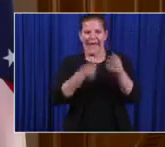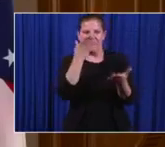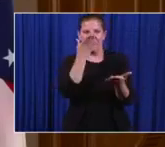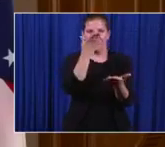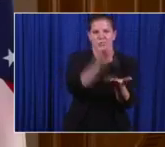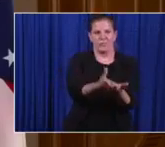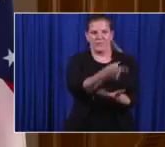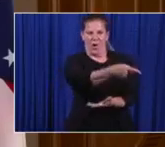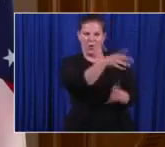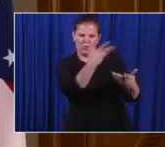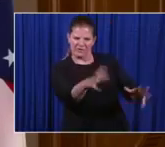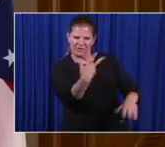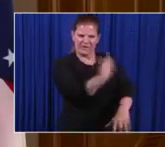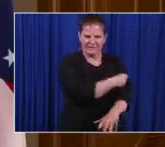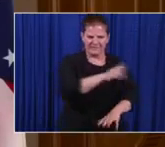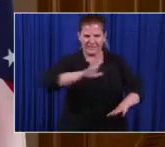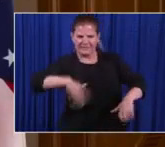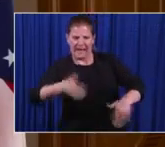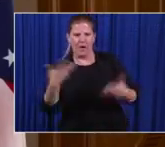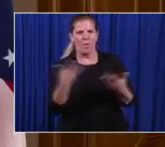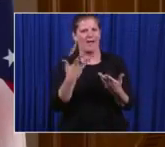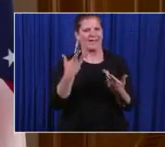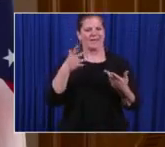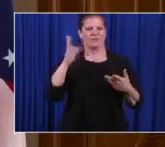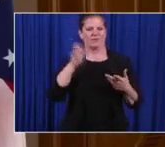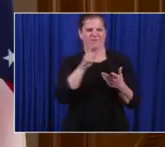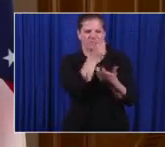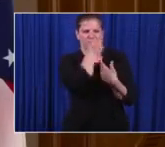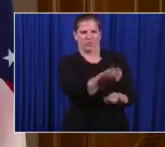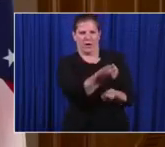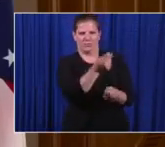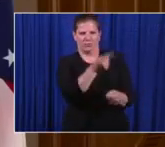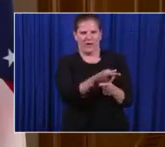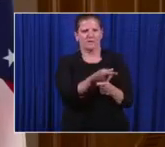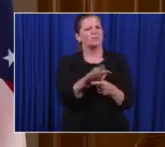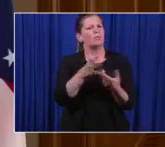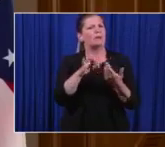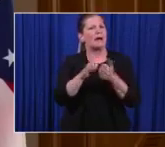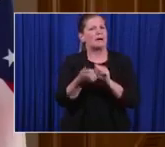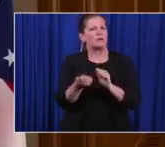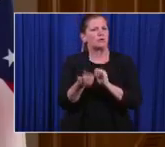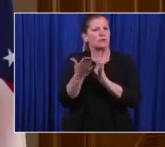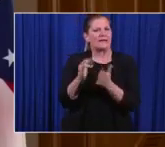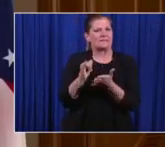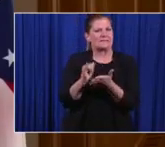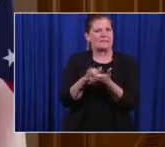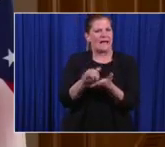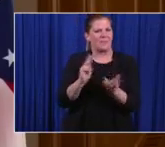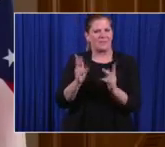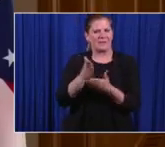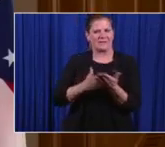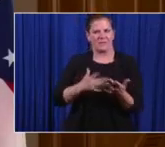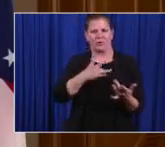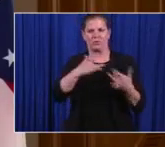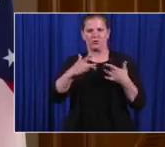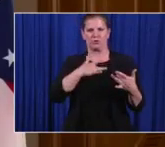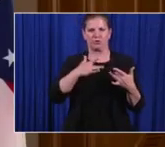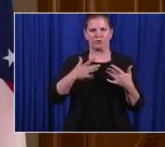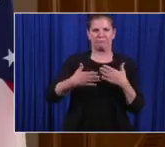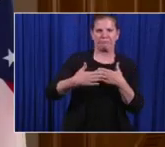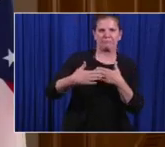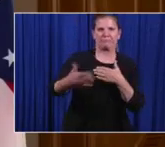any pause for concern as we move forward with going about life